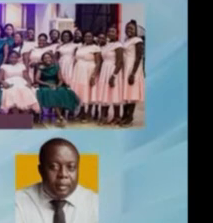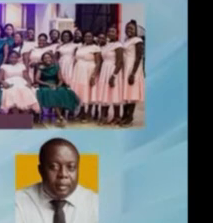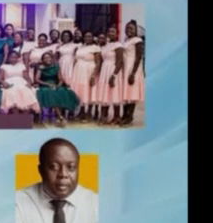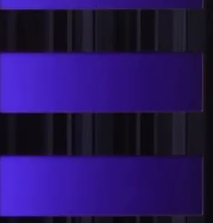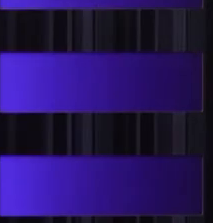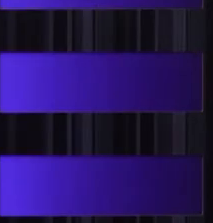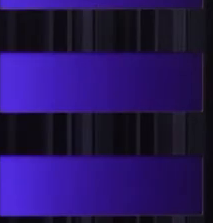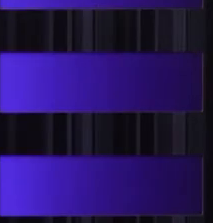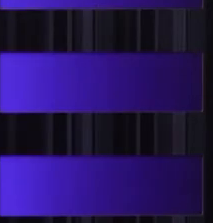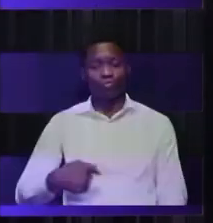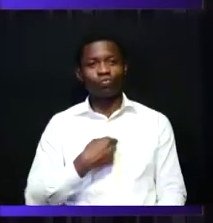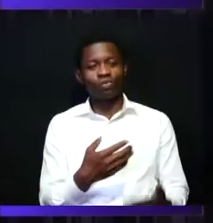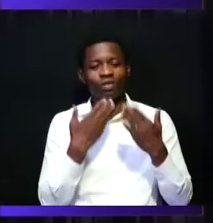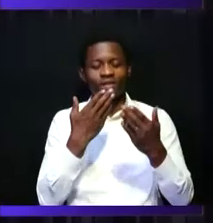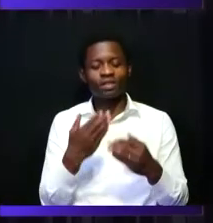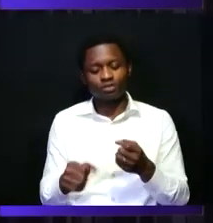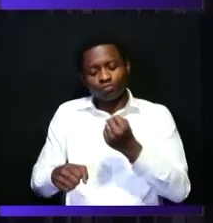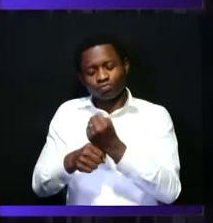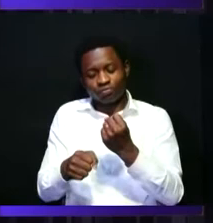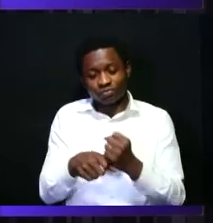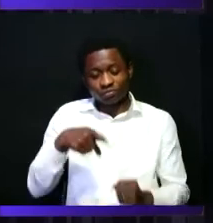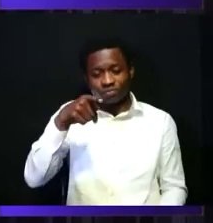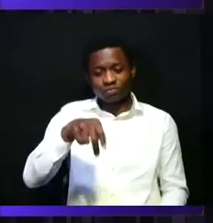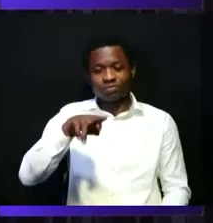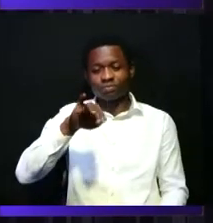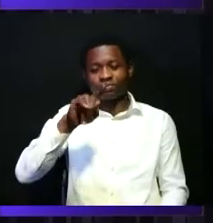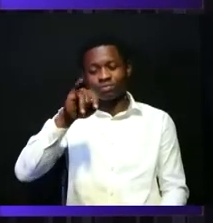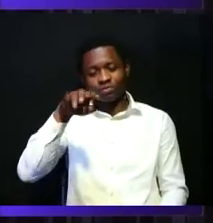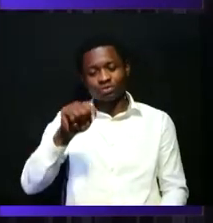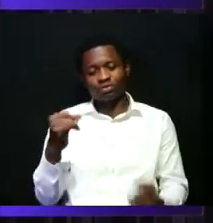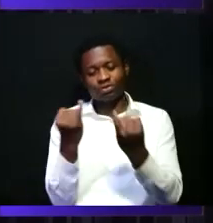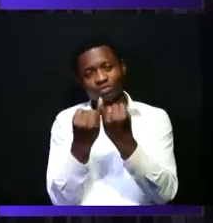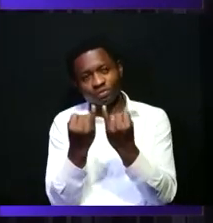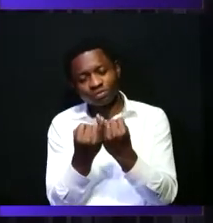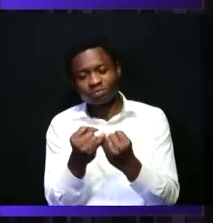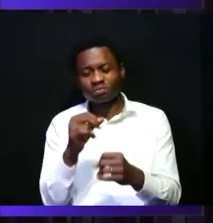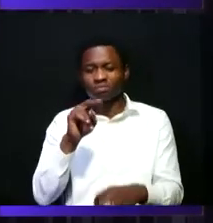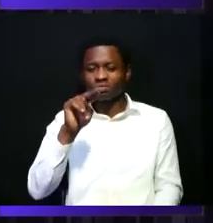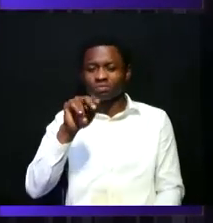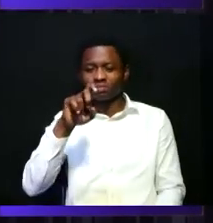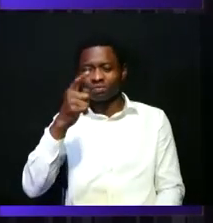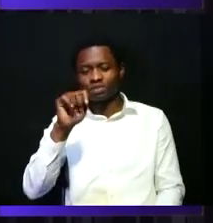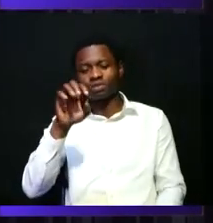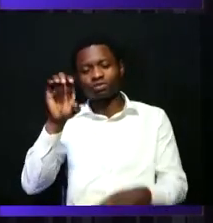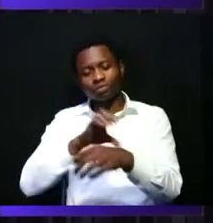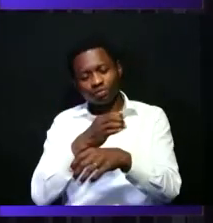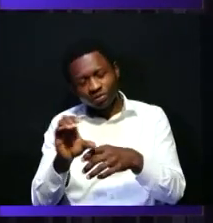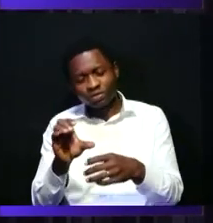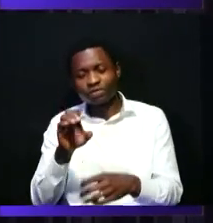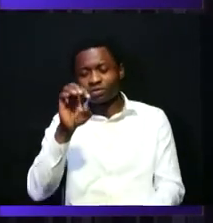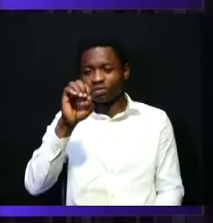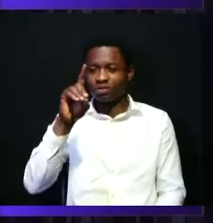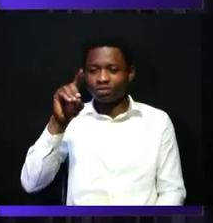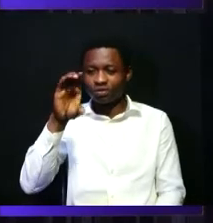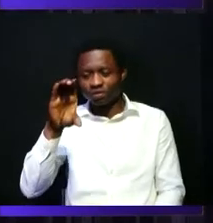sponsors, Priority Insurance, Next Computers, Lufa Tablet and Syrup, and EDC. Tonight also we were on